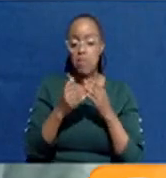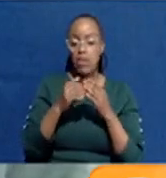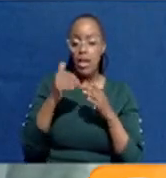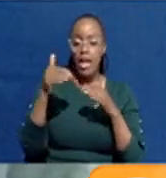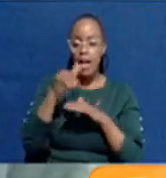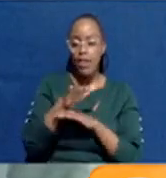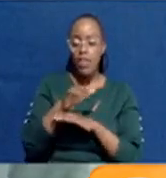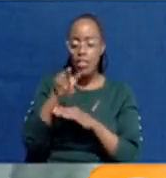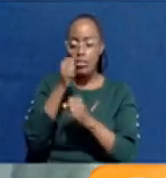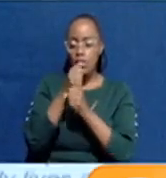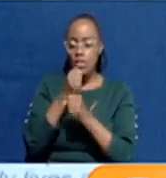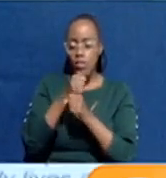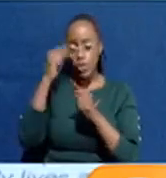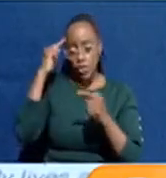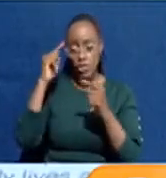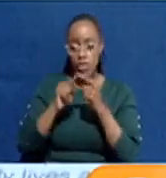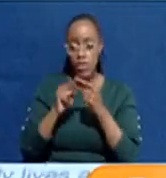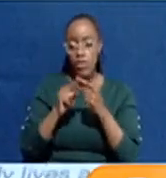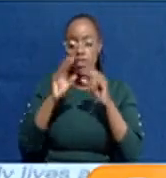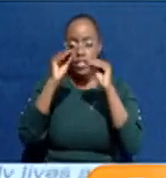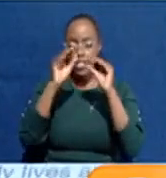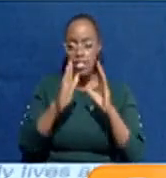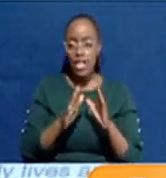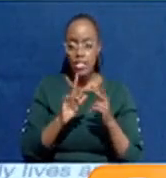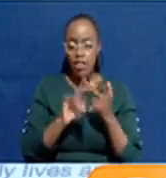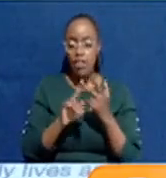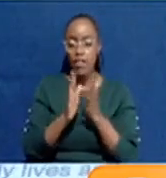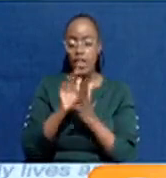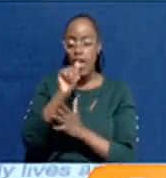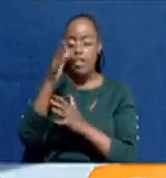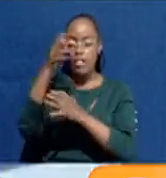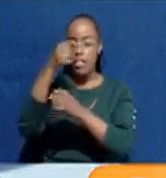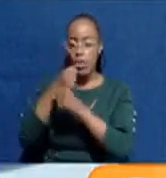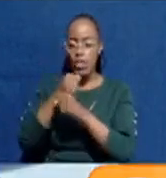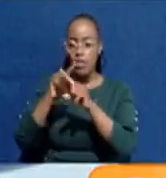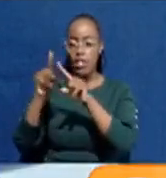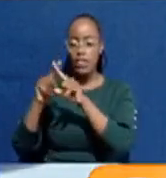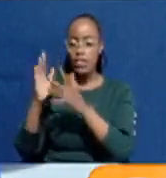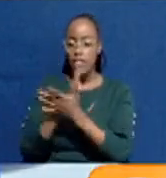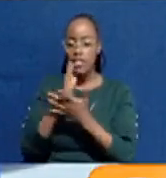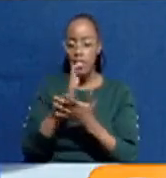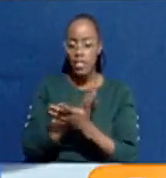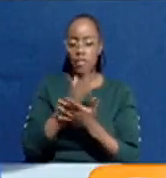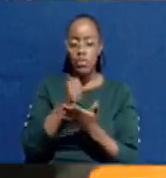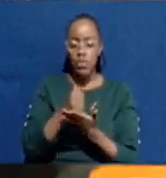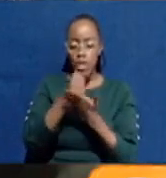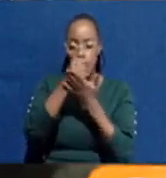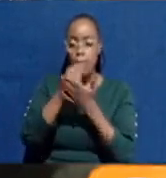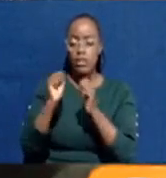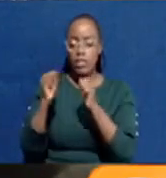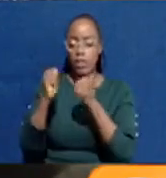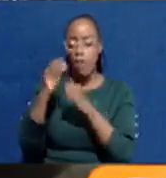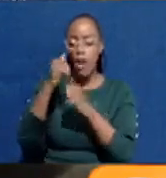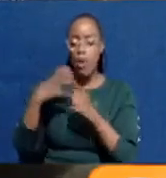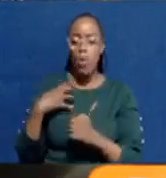sensitisation exercise is targeting journalists, teachers and other stakeholders in various sectors to enable them safeguard their